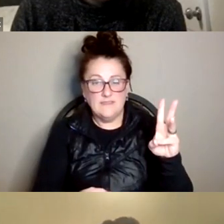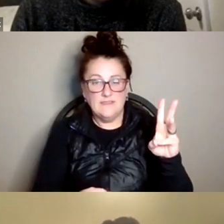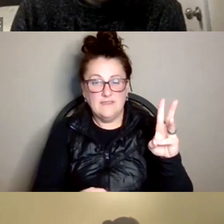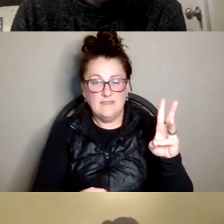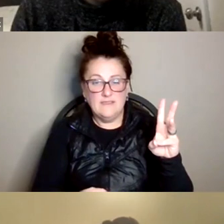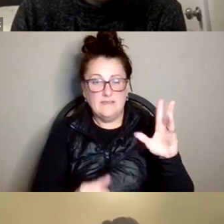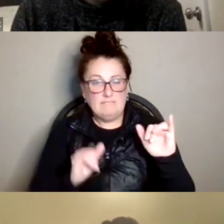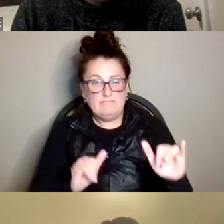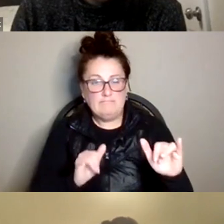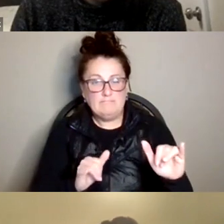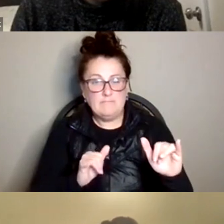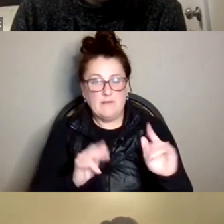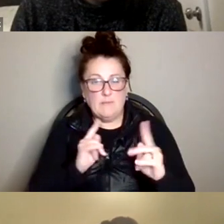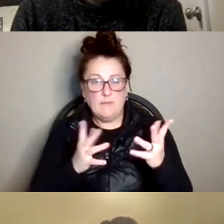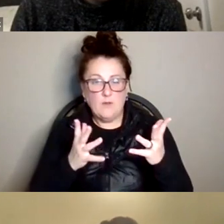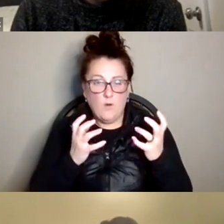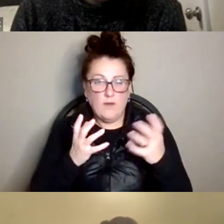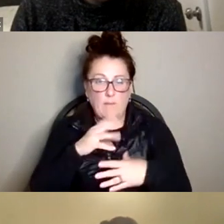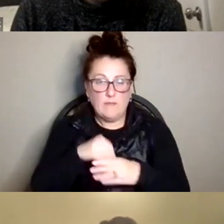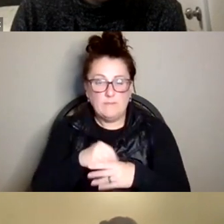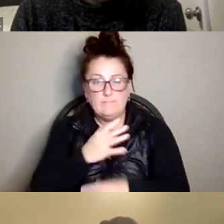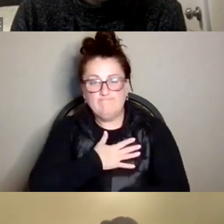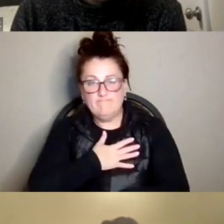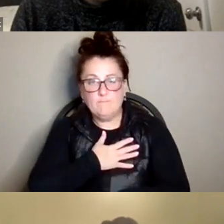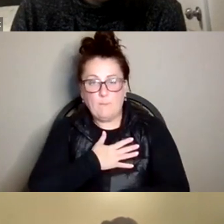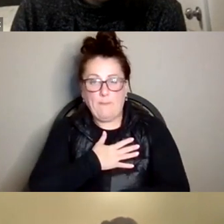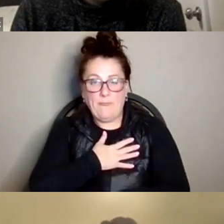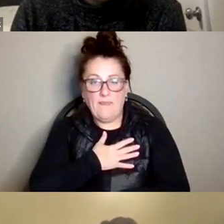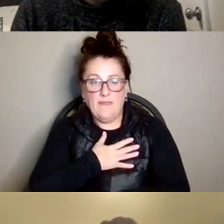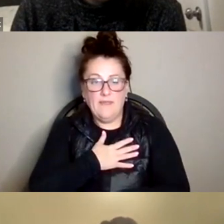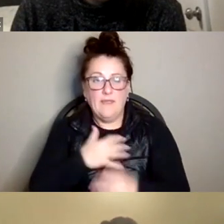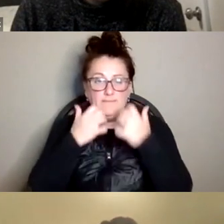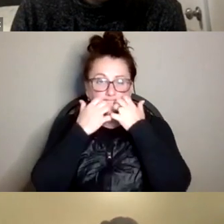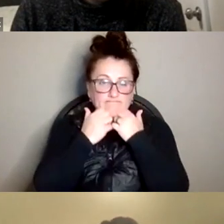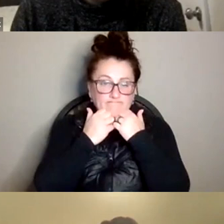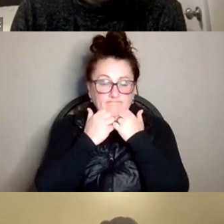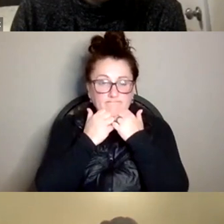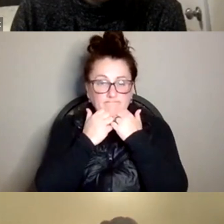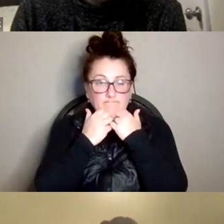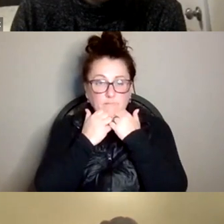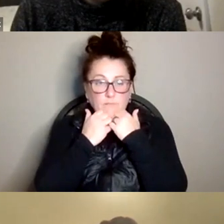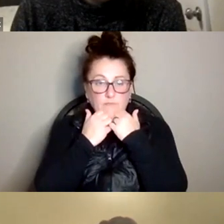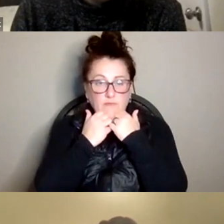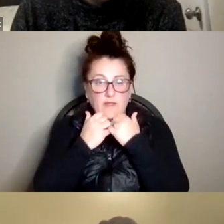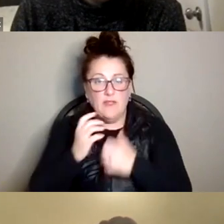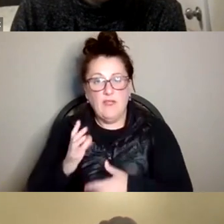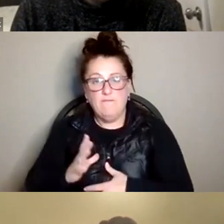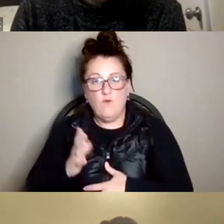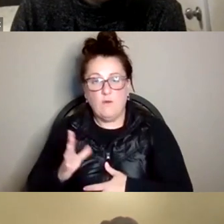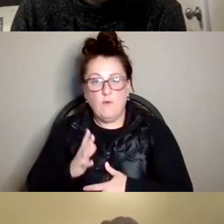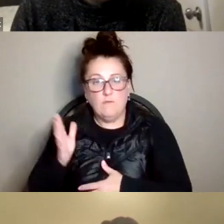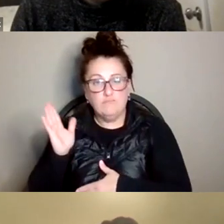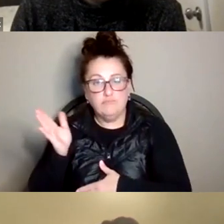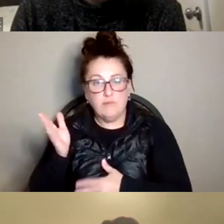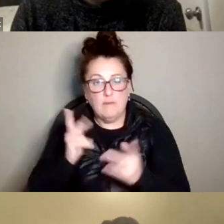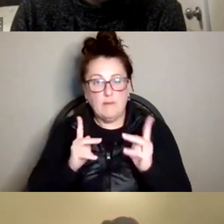by the fact that folks really do want to participate, and this is meaningful enough that once the formal pieces are over, that folks